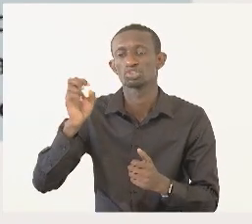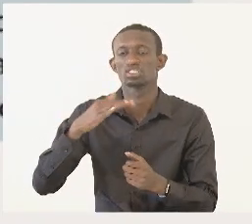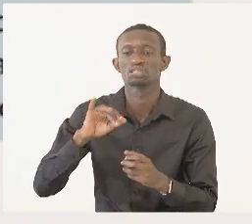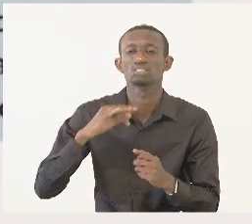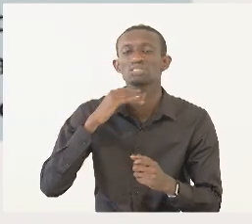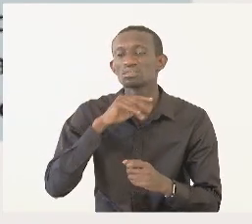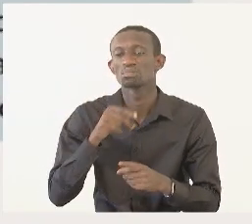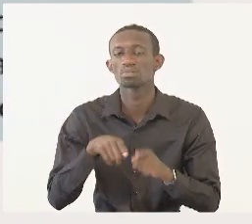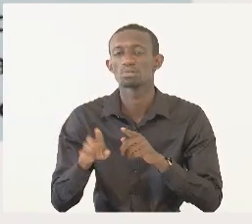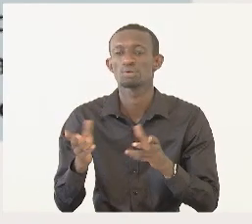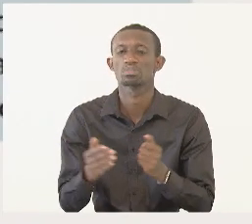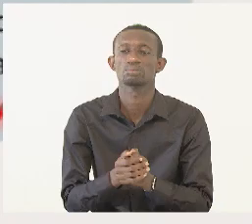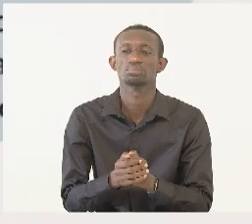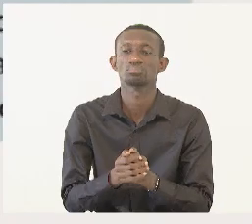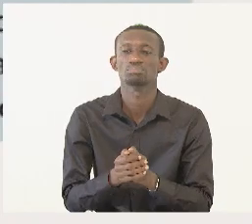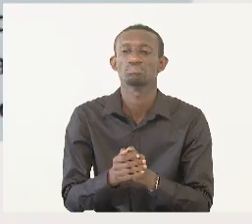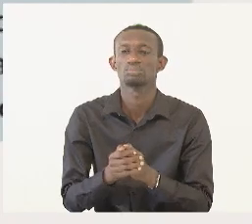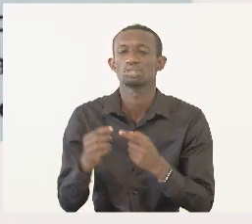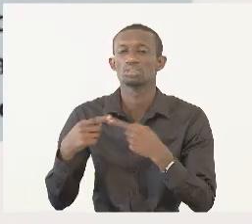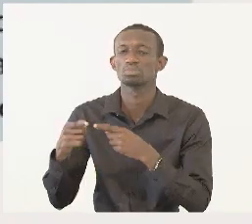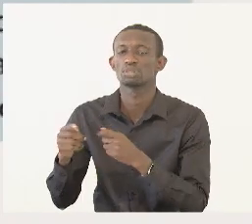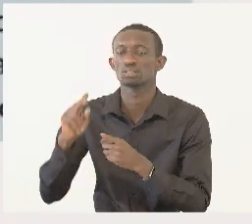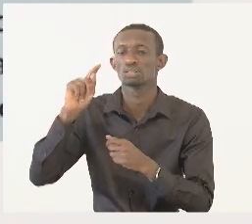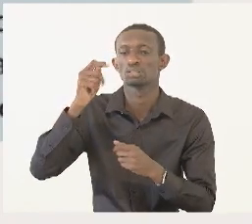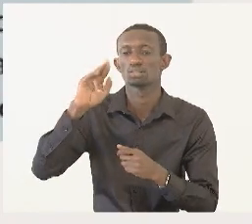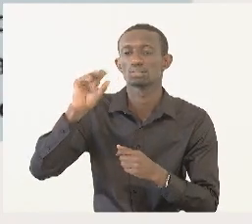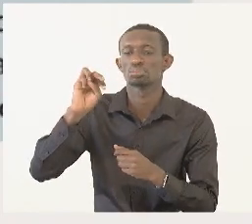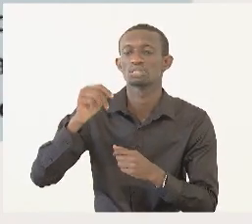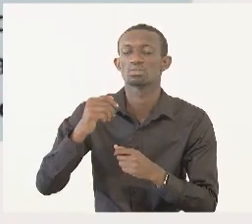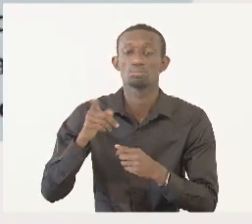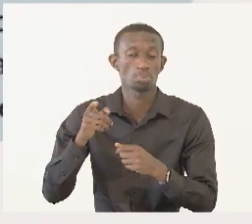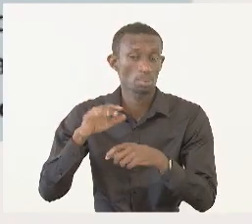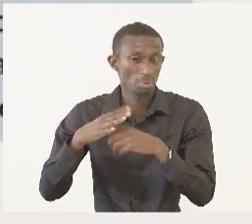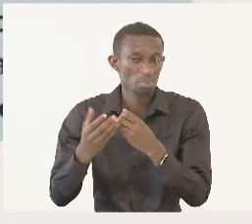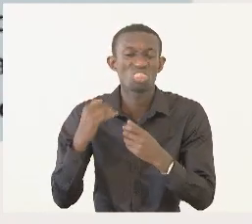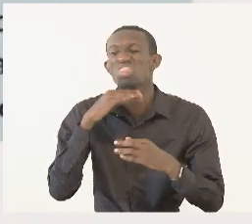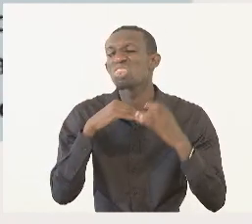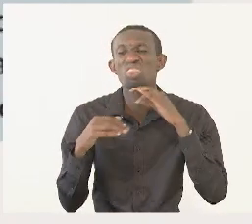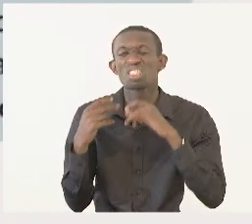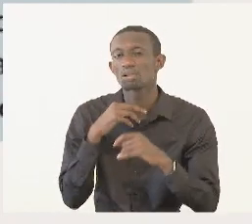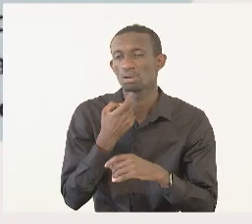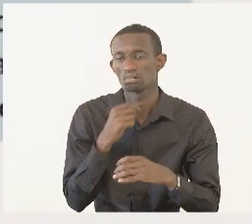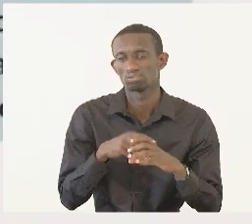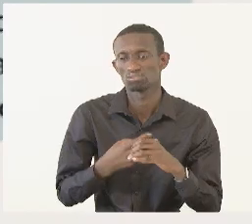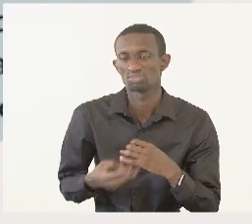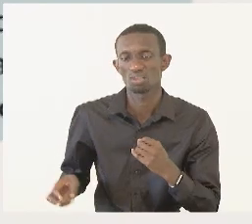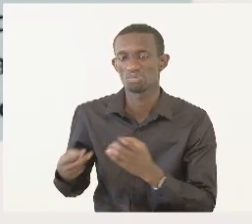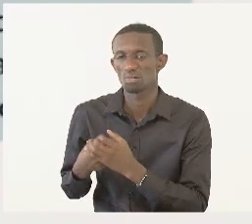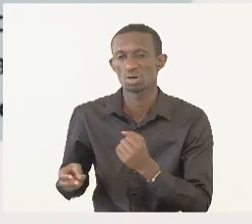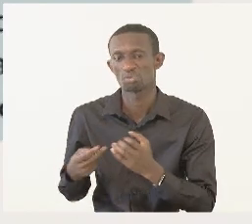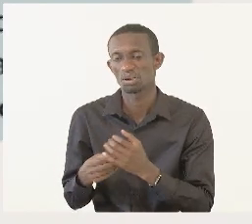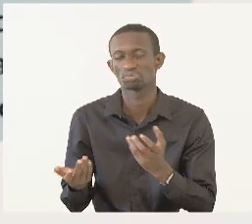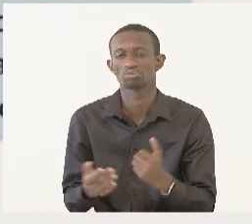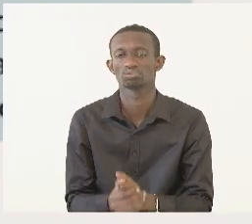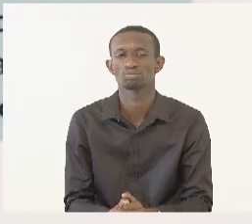even this trimethylene oxide. These are the products these are the waste excretory products that are excreted by the